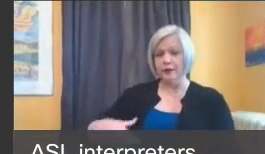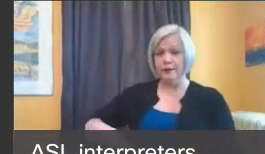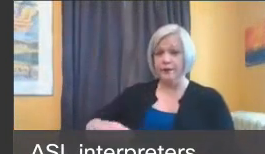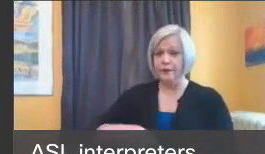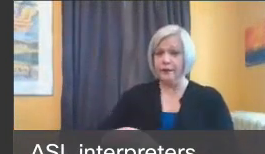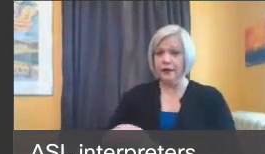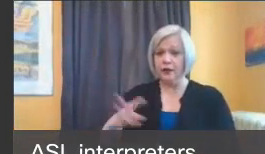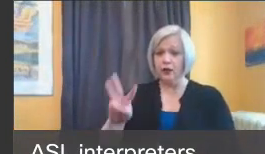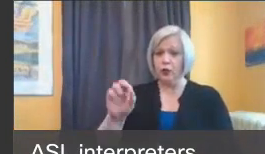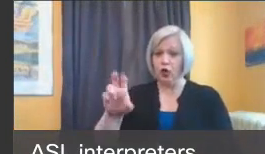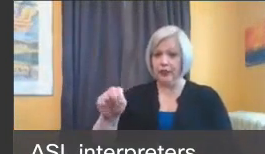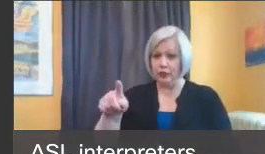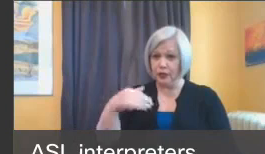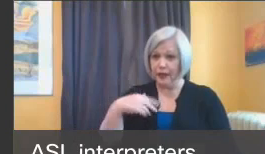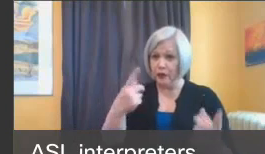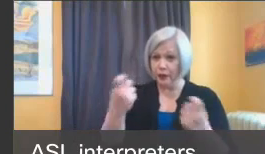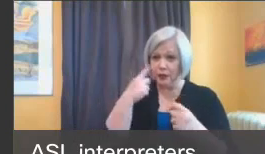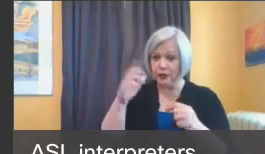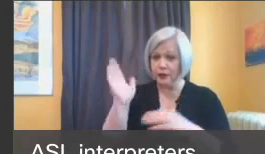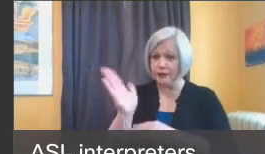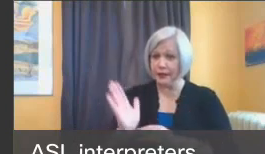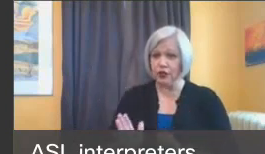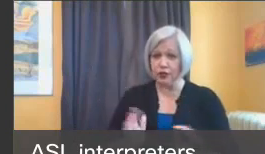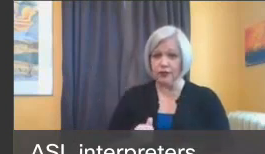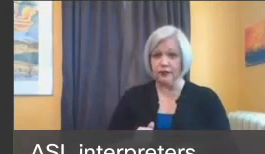Warren, do you have any questions for the speakers?